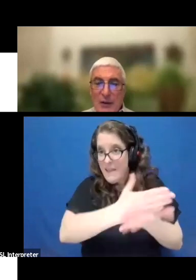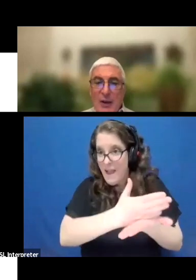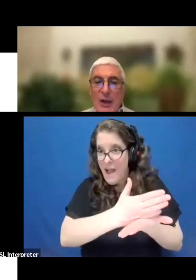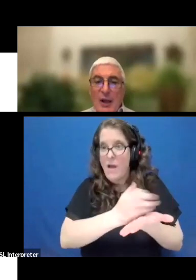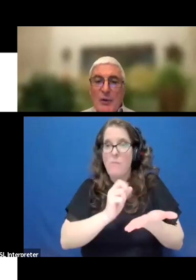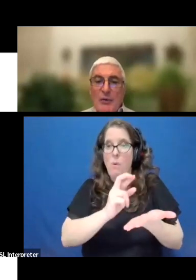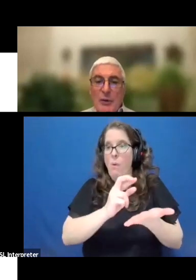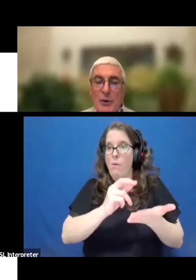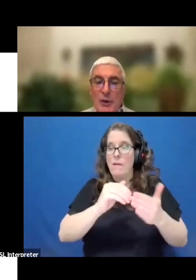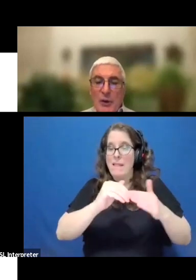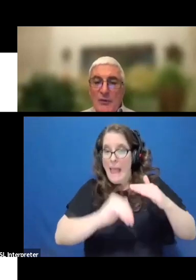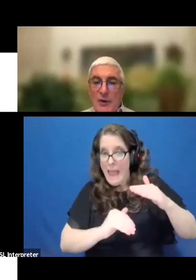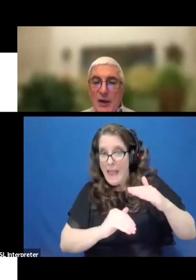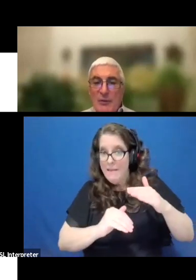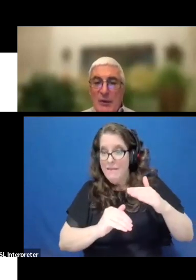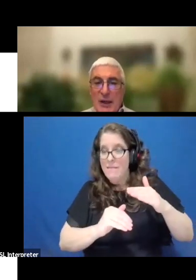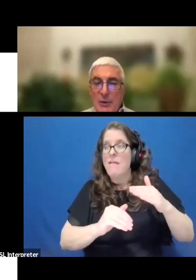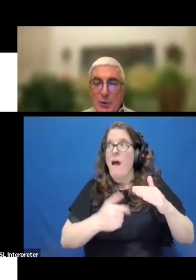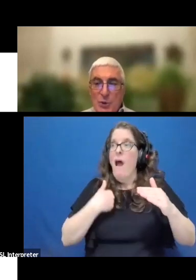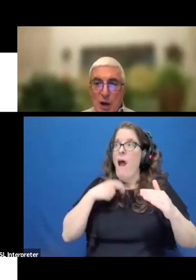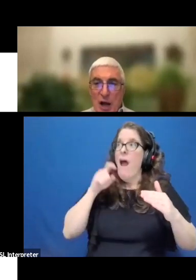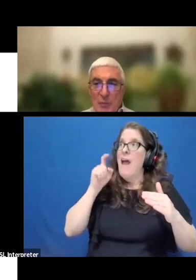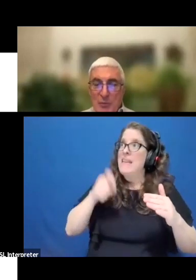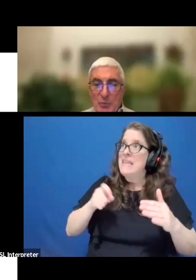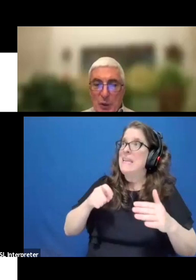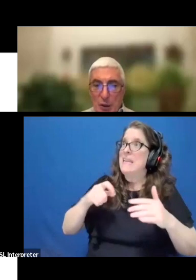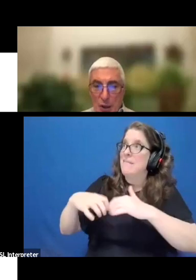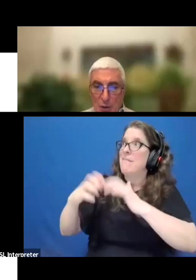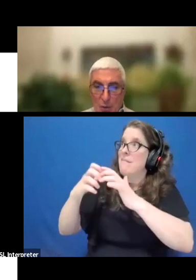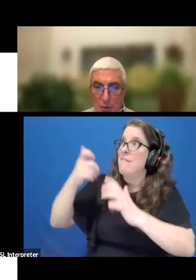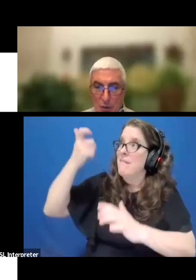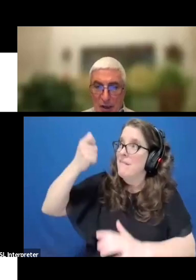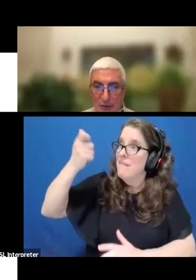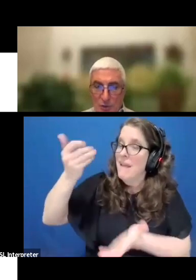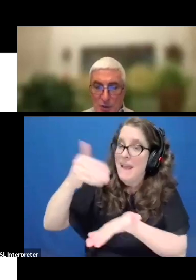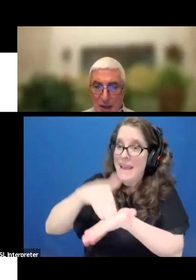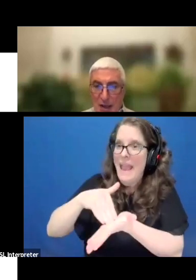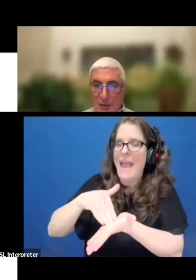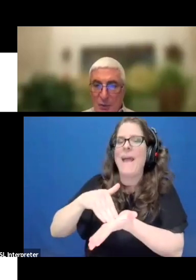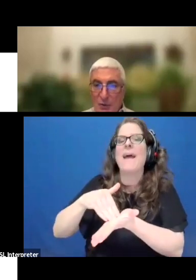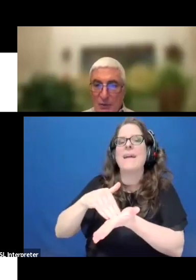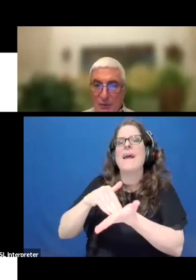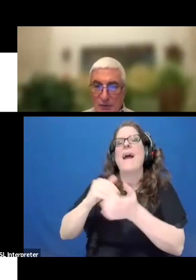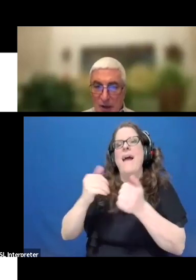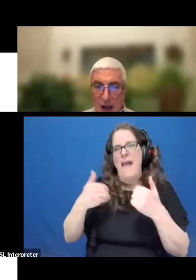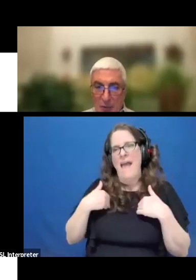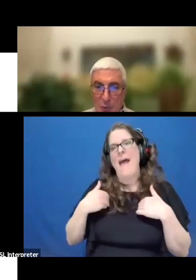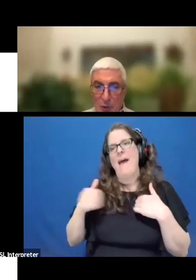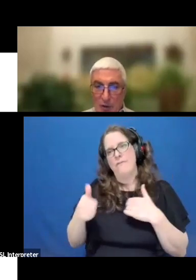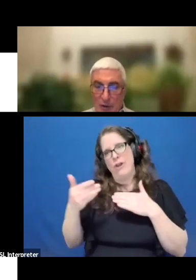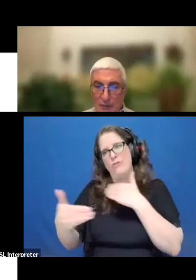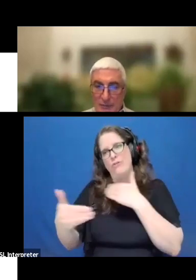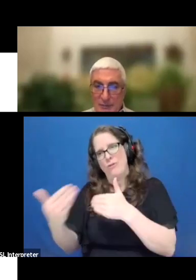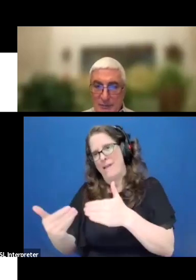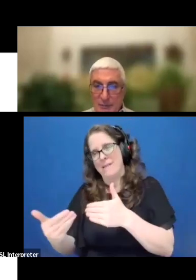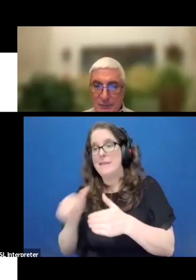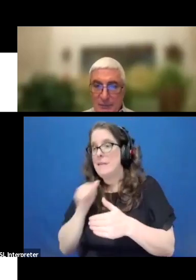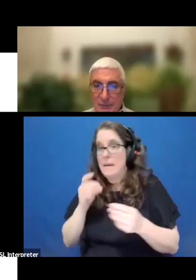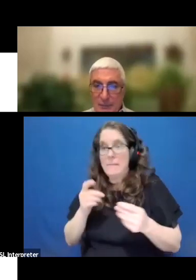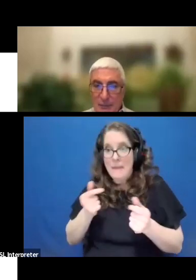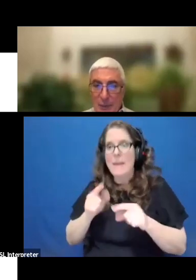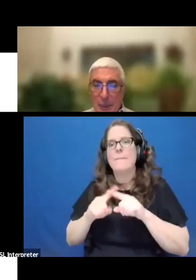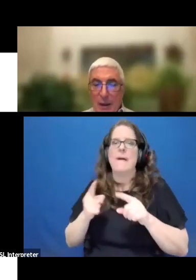activity, but their earnings have later dropped below SGA or they've stopped working.